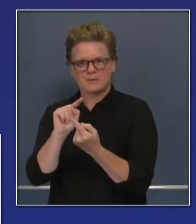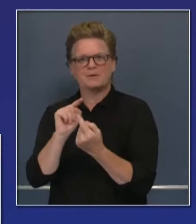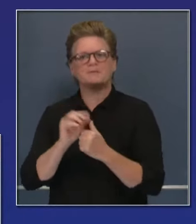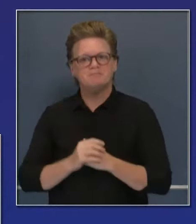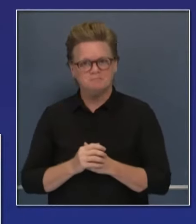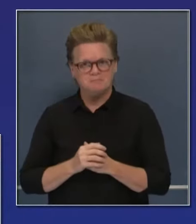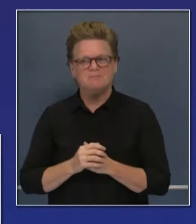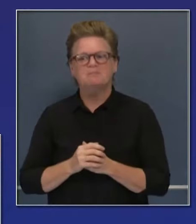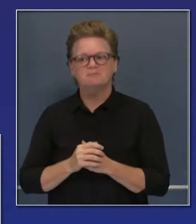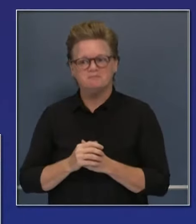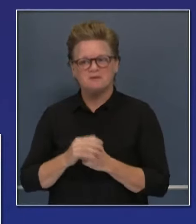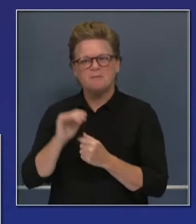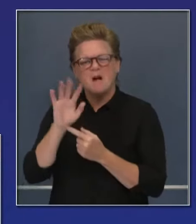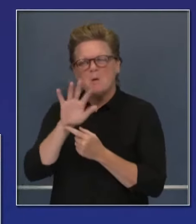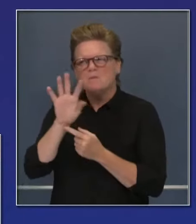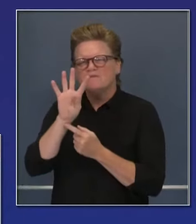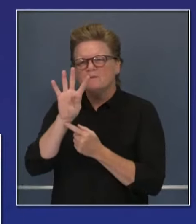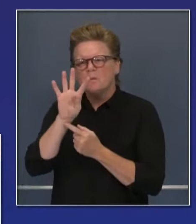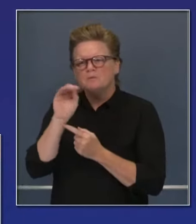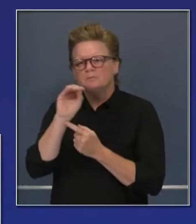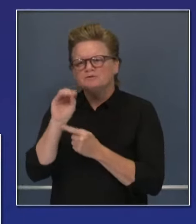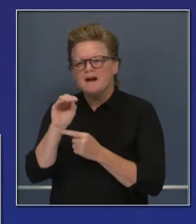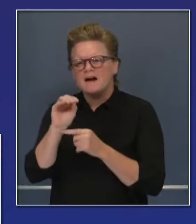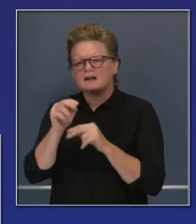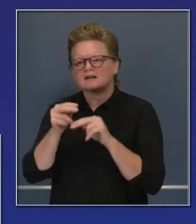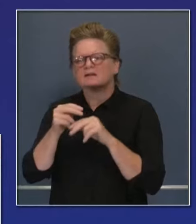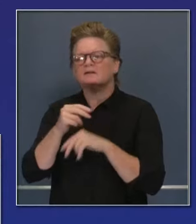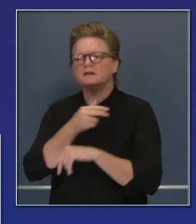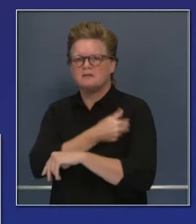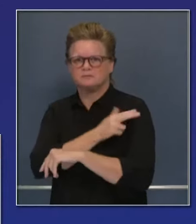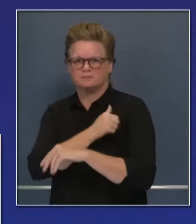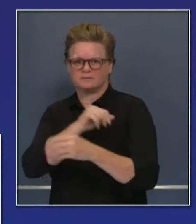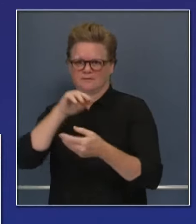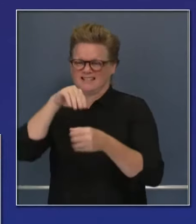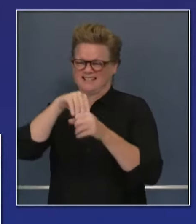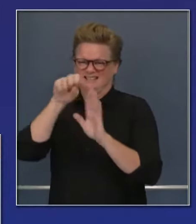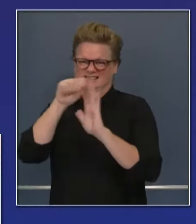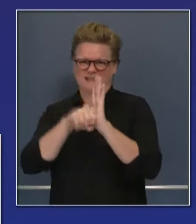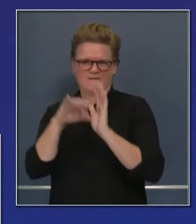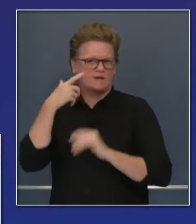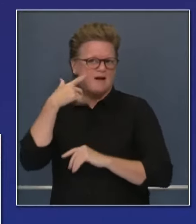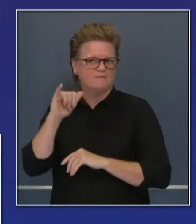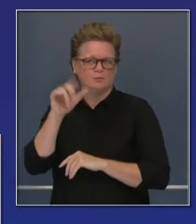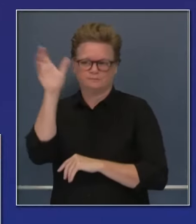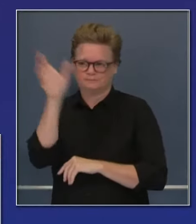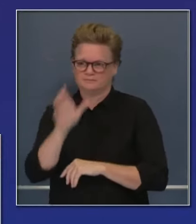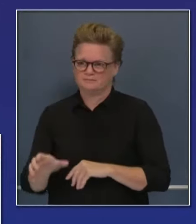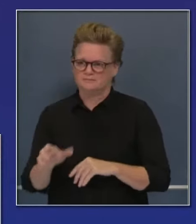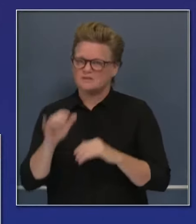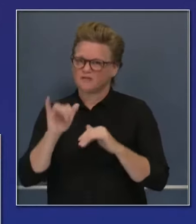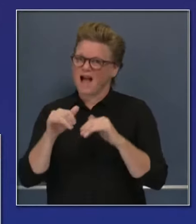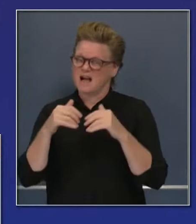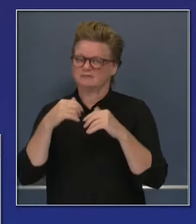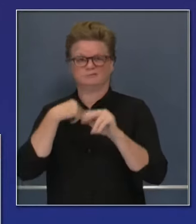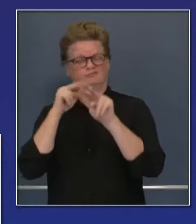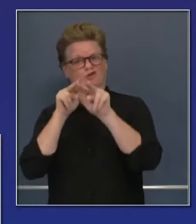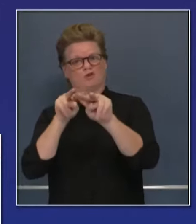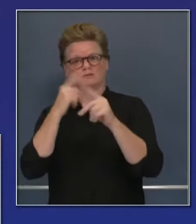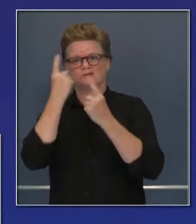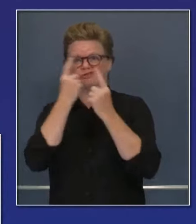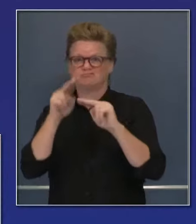hospitalized in our entire system are COVID-19 positive patients. That is down substantially as well.